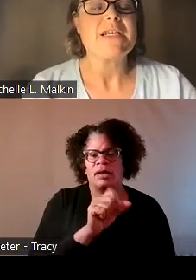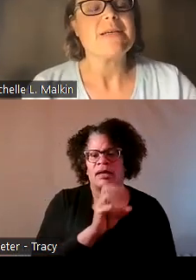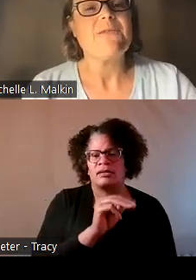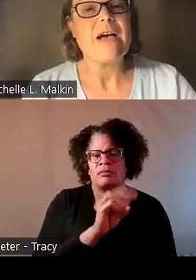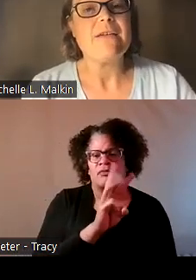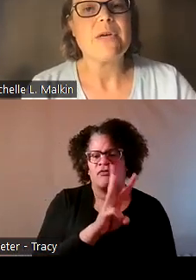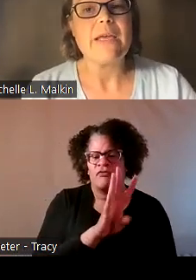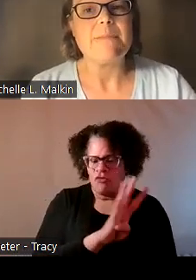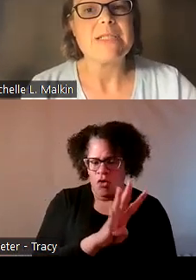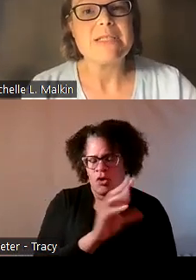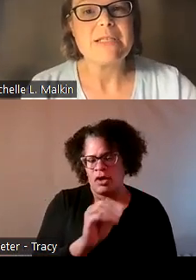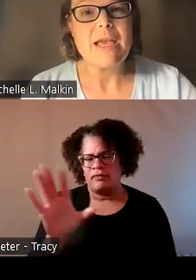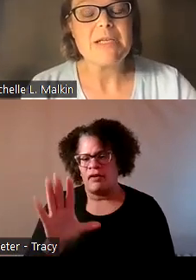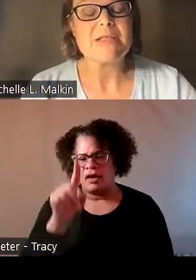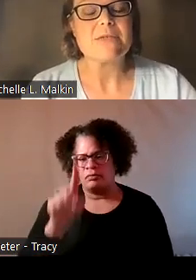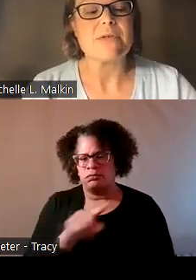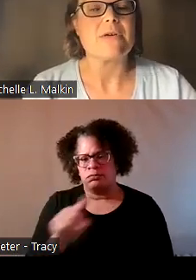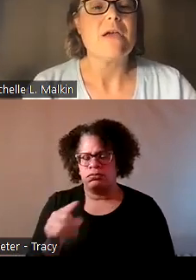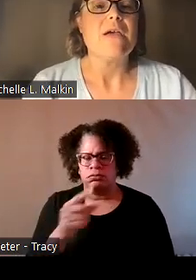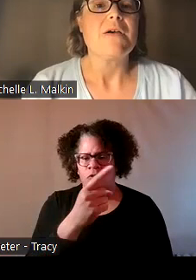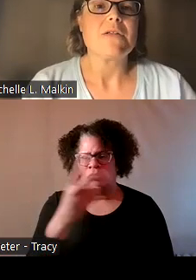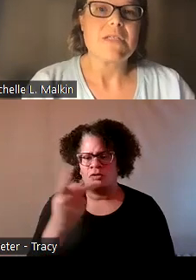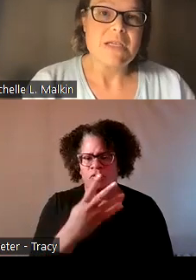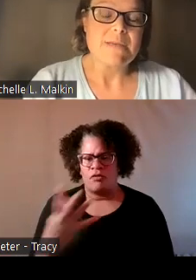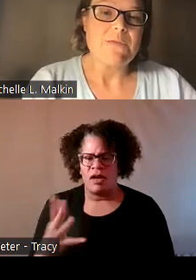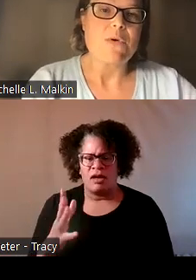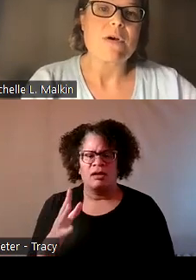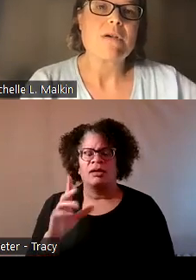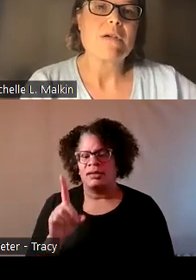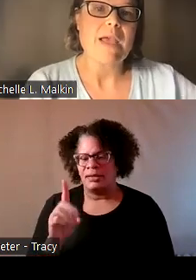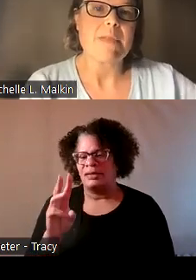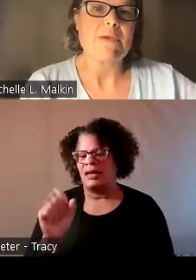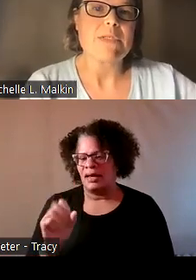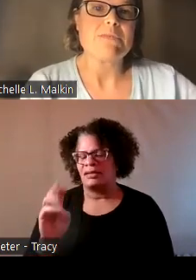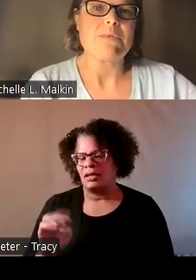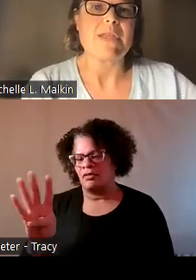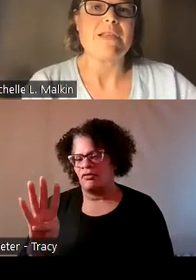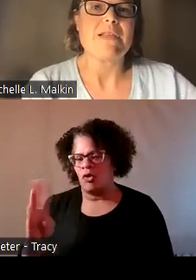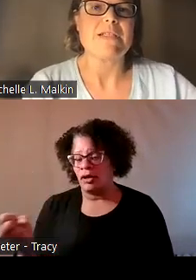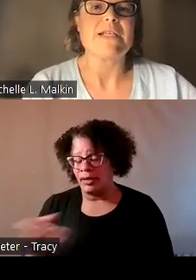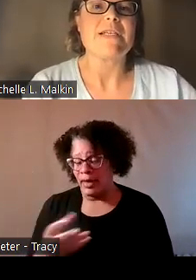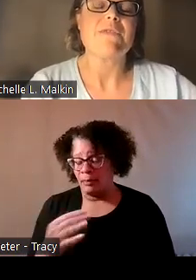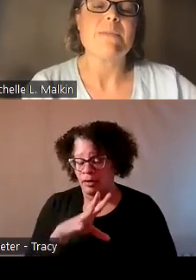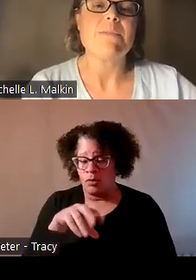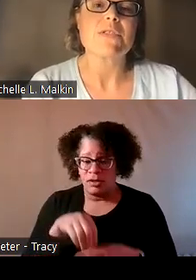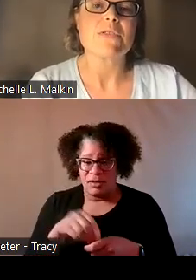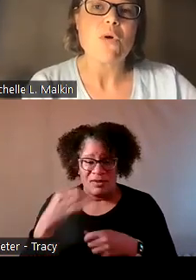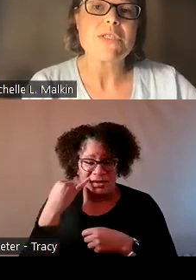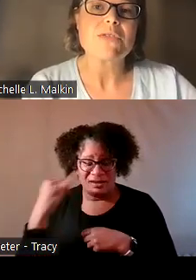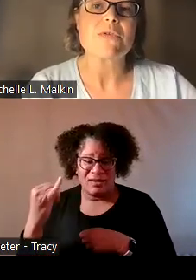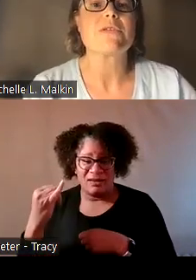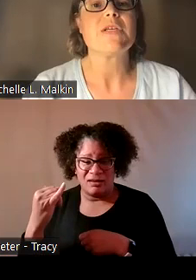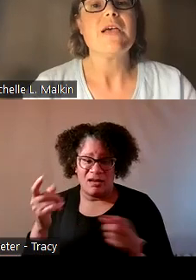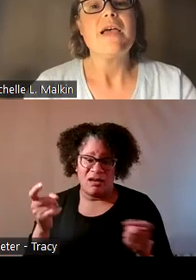the DSM-5 when it came to gambling disorder. Under the DSM-4, gambling was within this idea of impulse